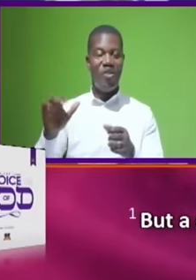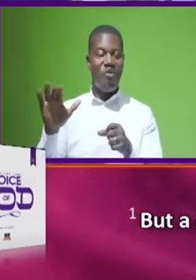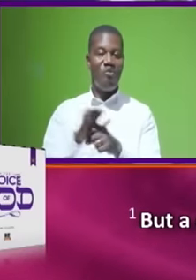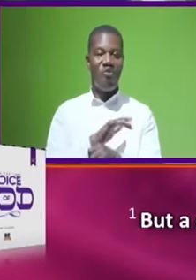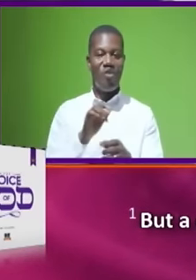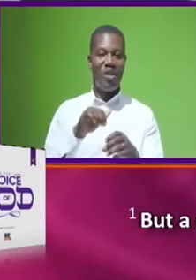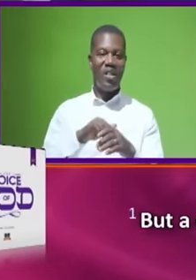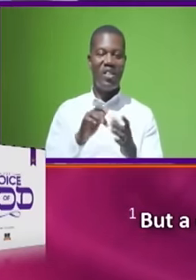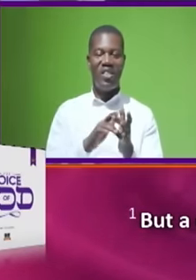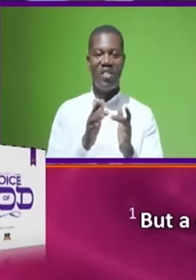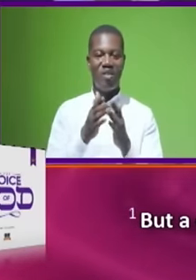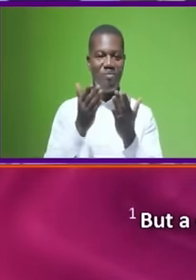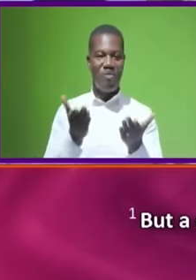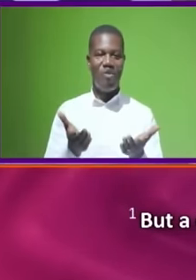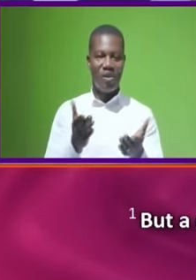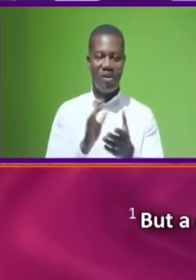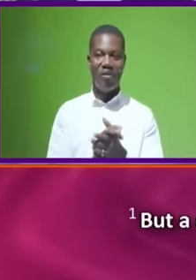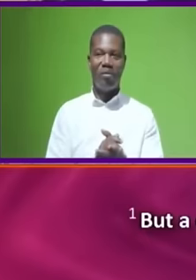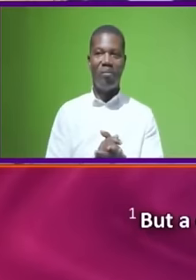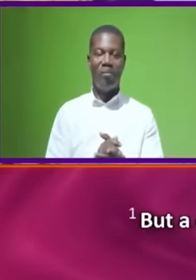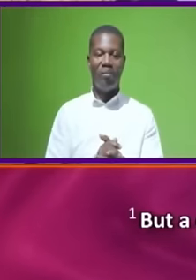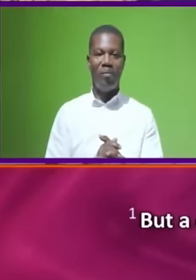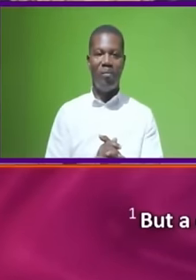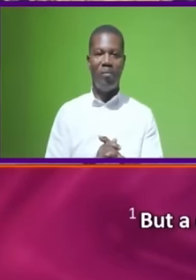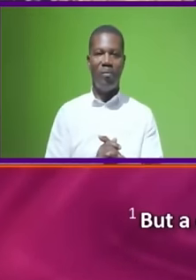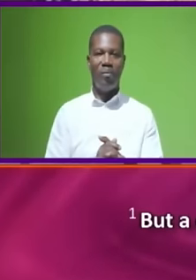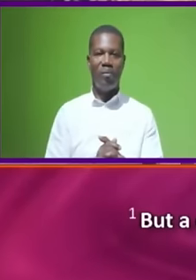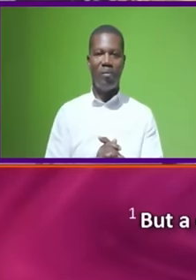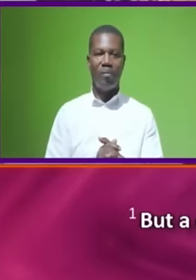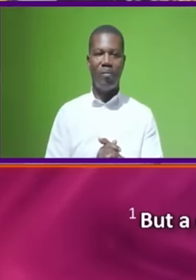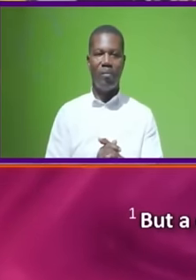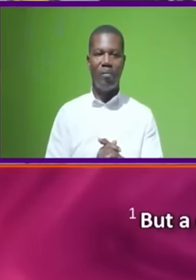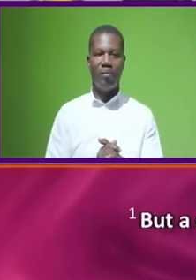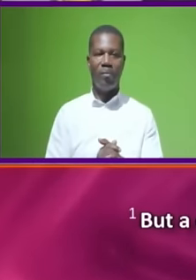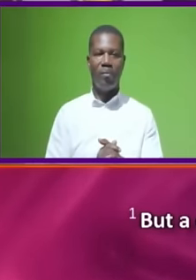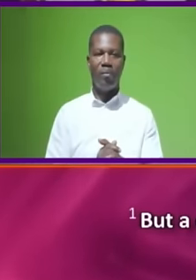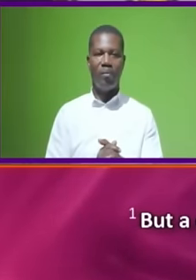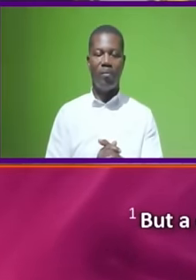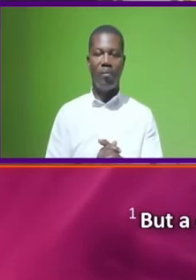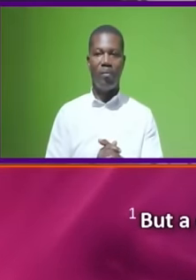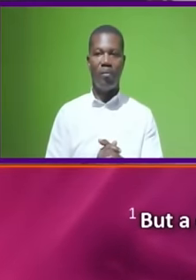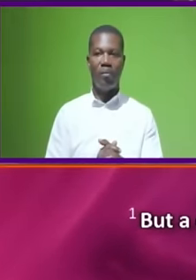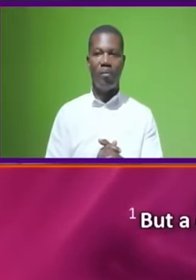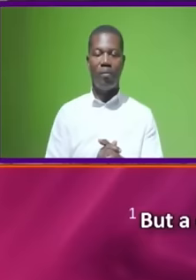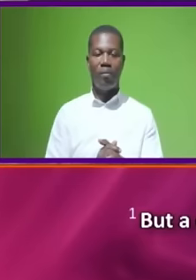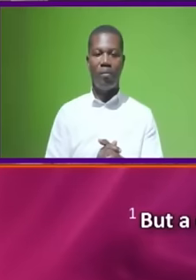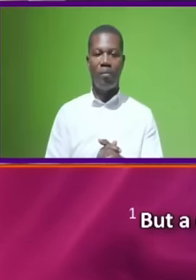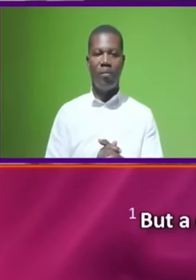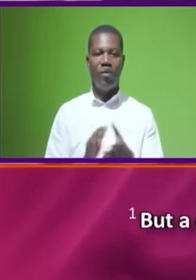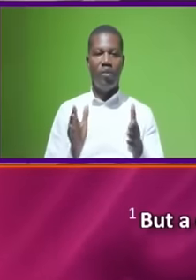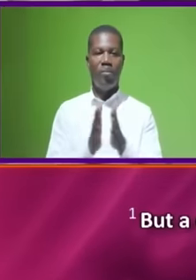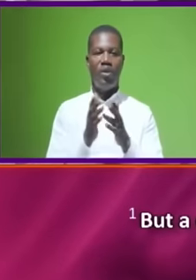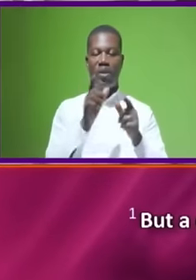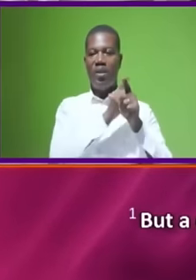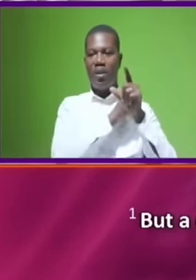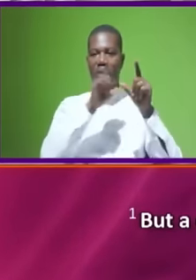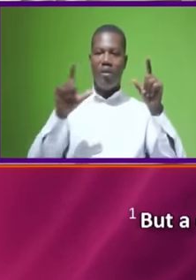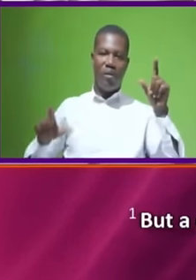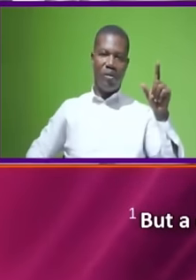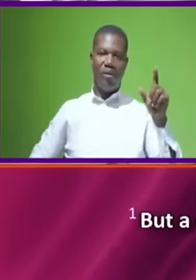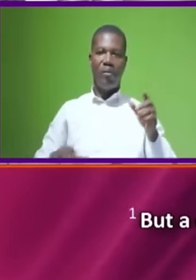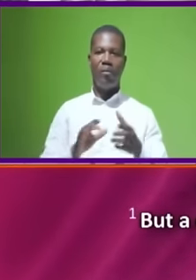to be compiled would have been in the Bible or be able to contain it. Praise the Lord.